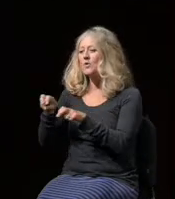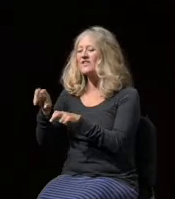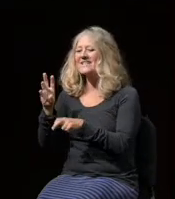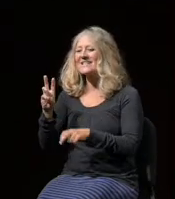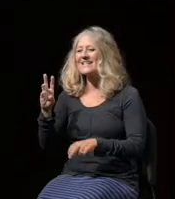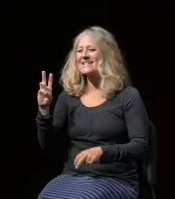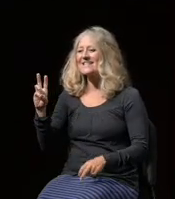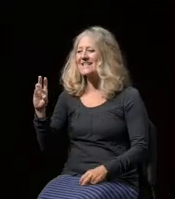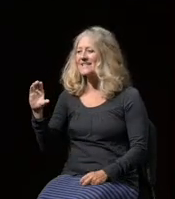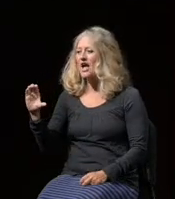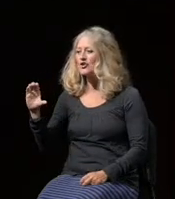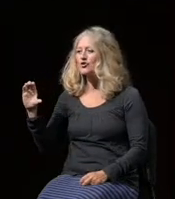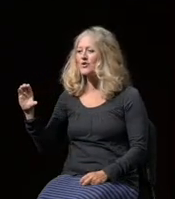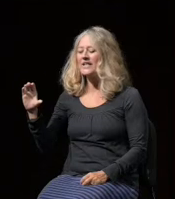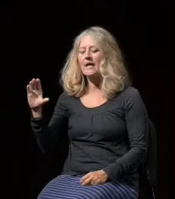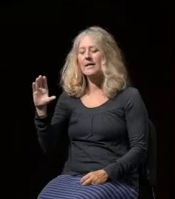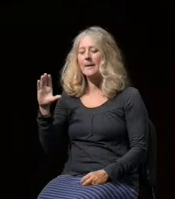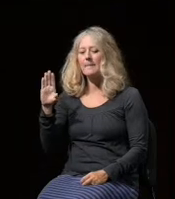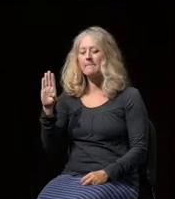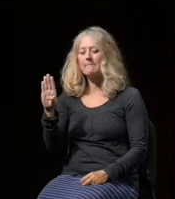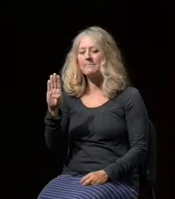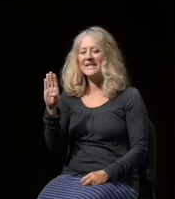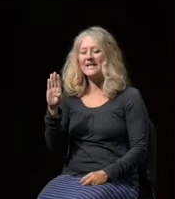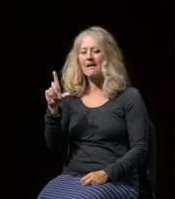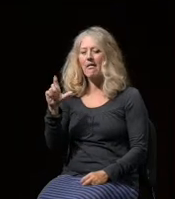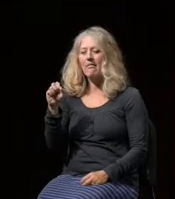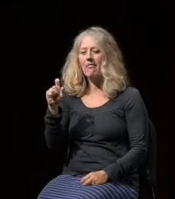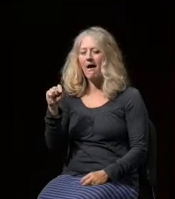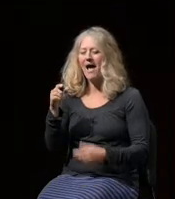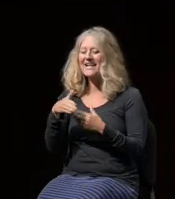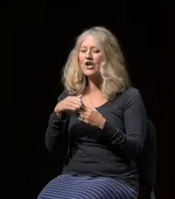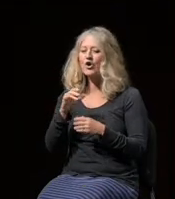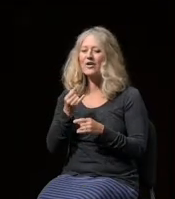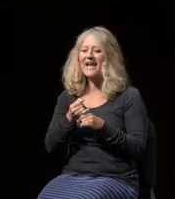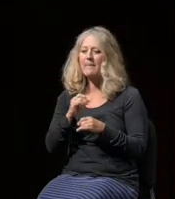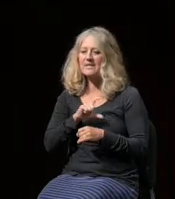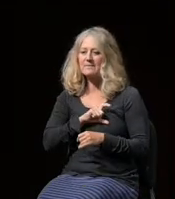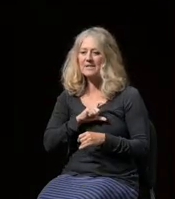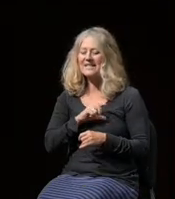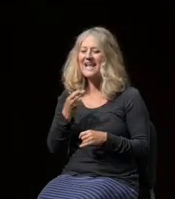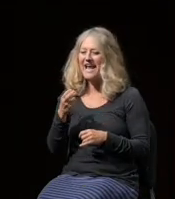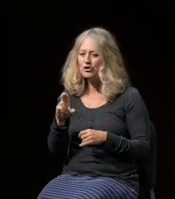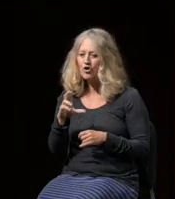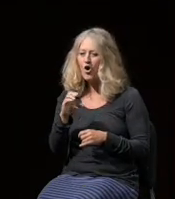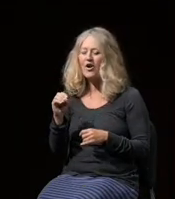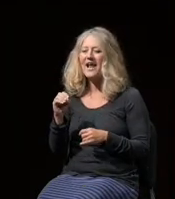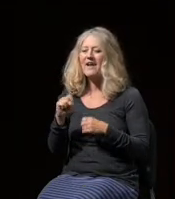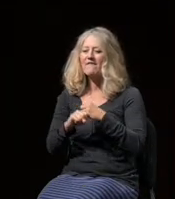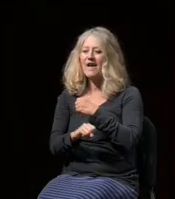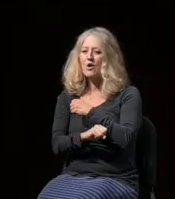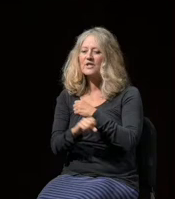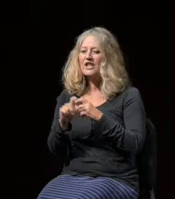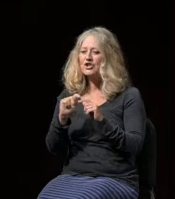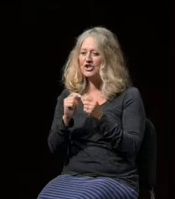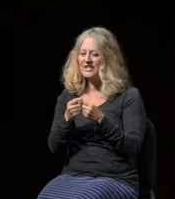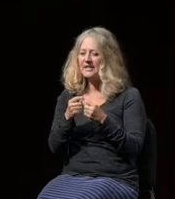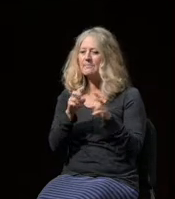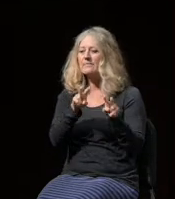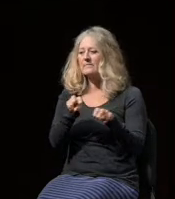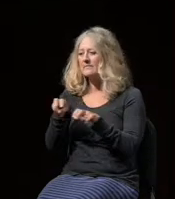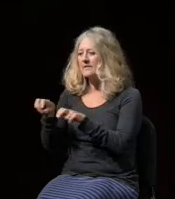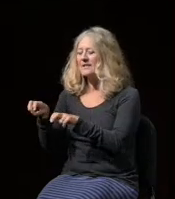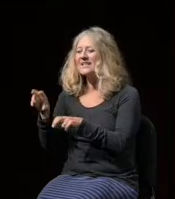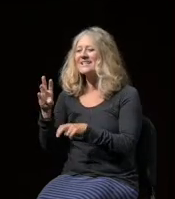B near Lot 3 and Campus Police. Human Resources and the Foundation team are also located